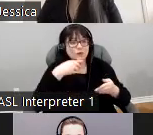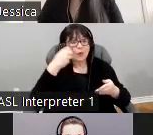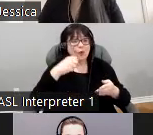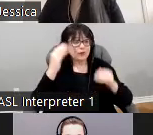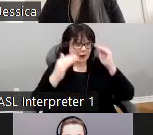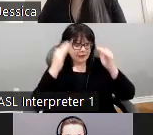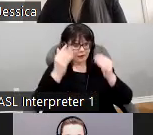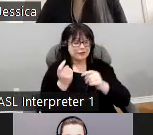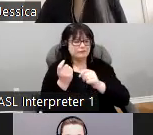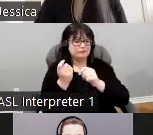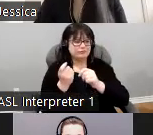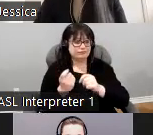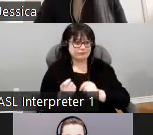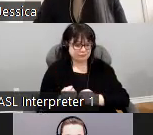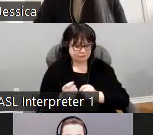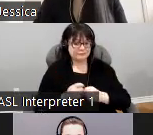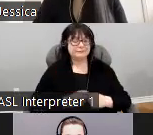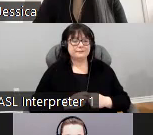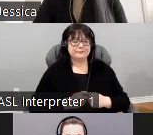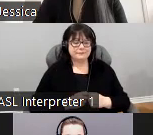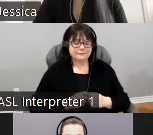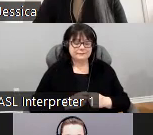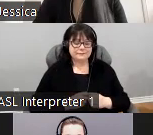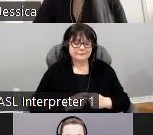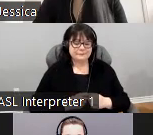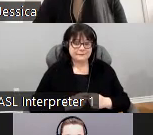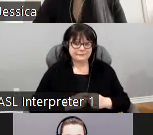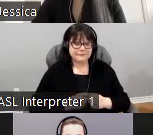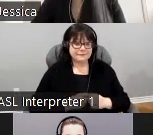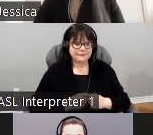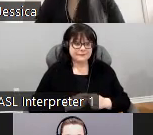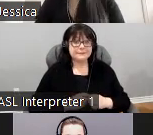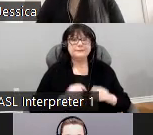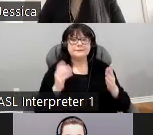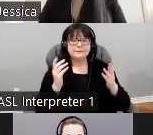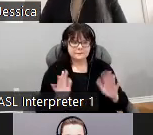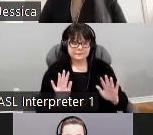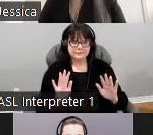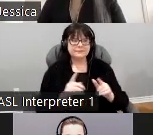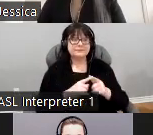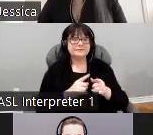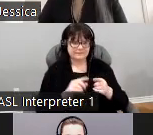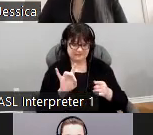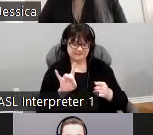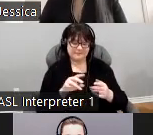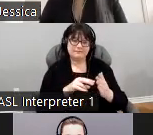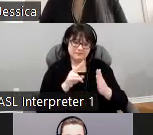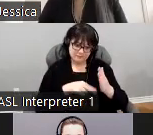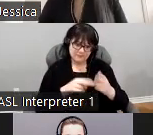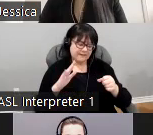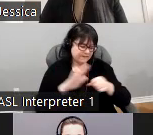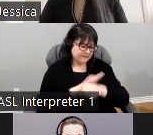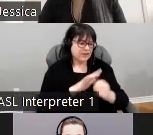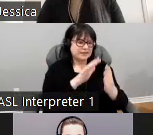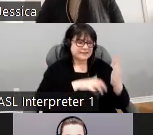to take those documents out. And once this was done, full text documents were reviewed based on some more